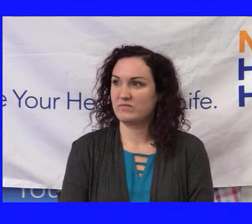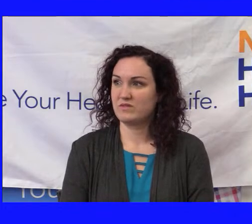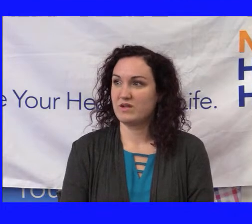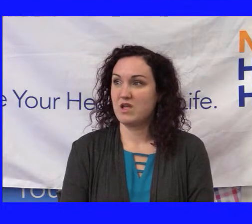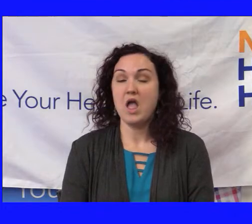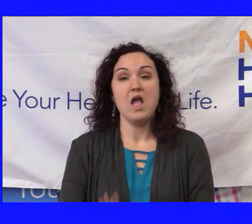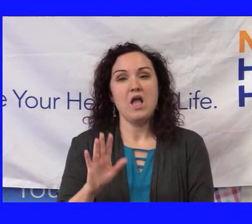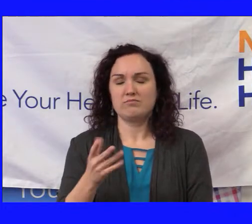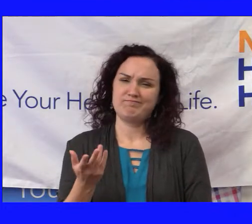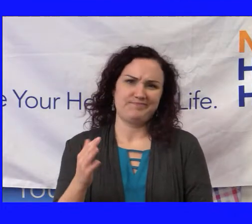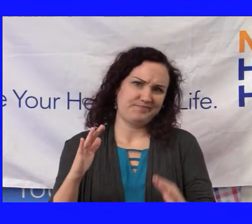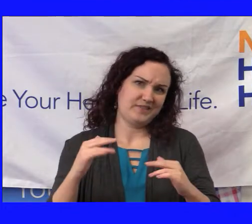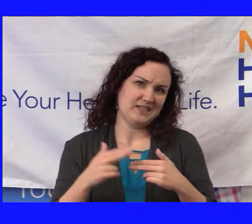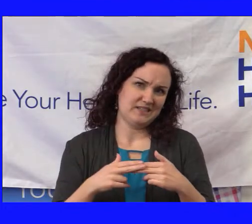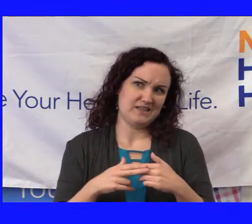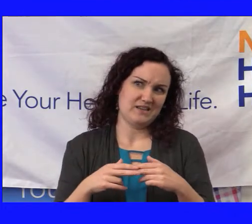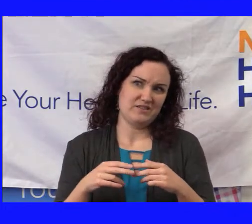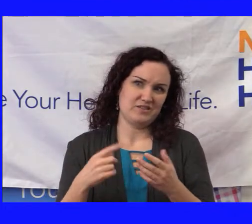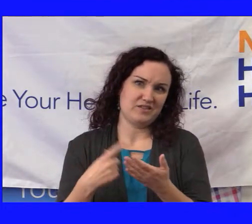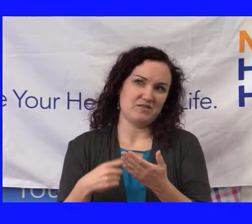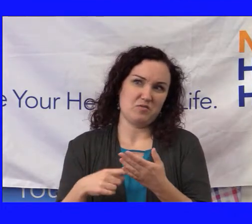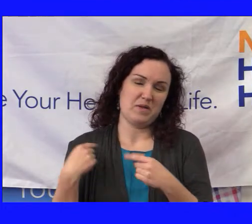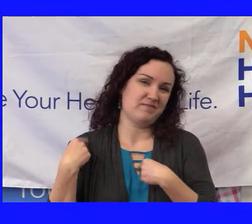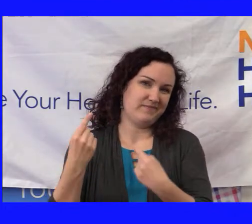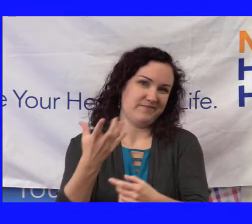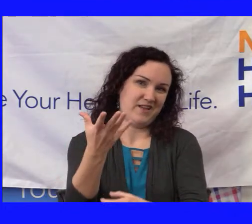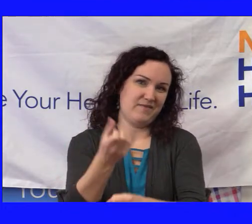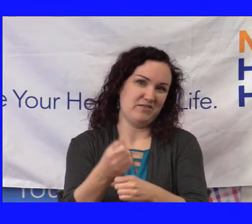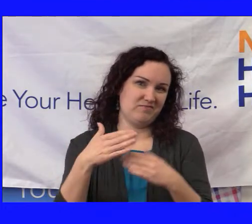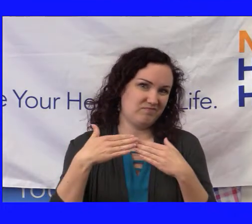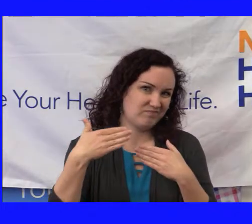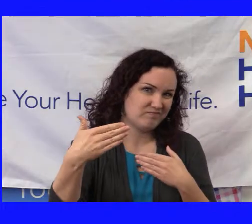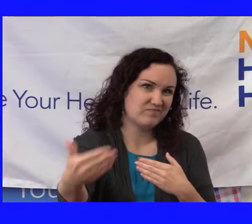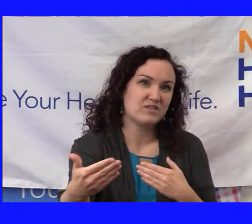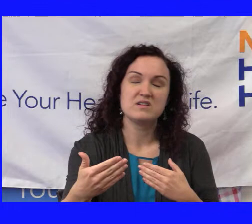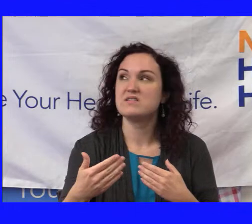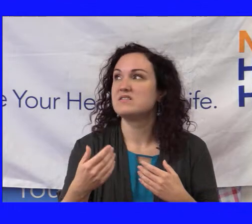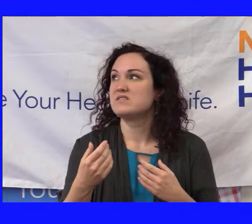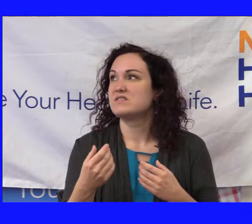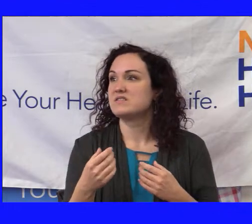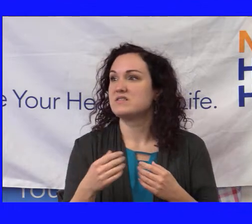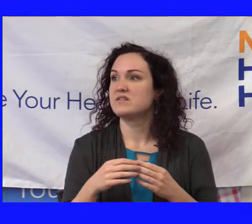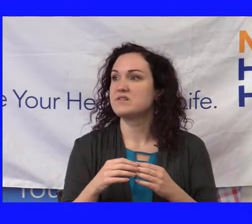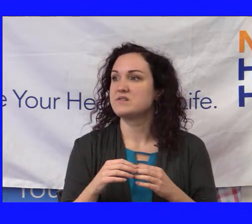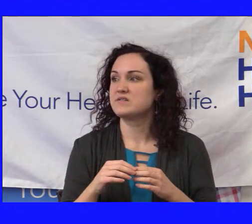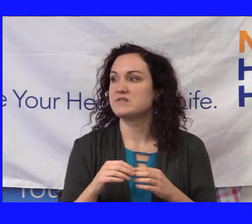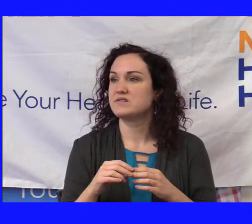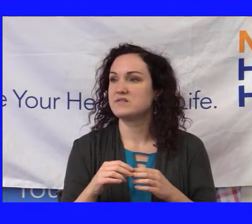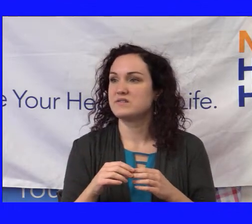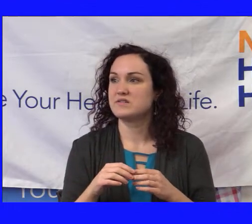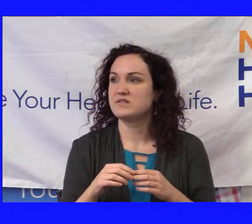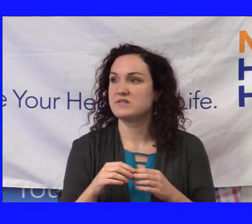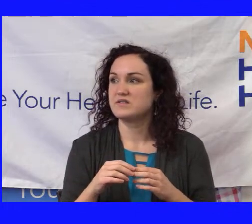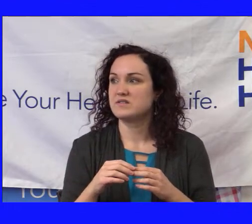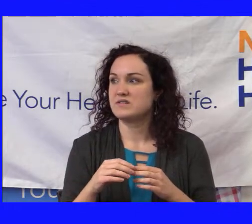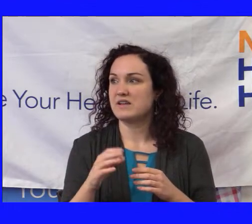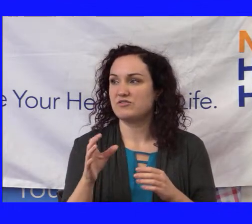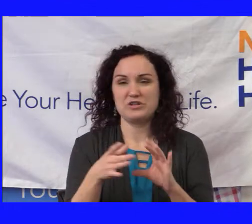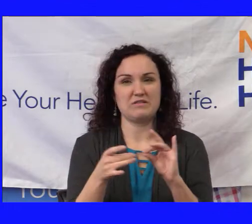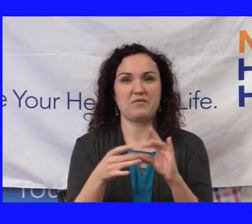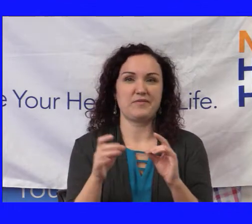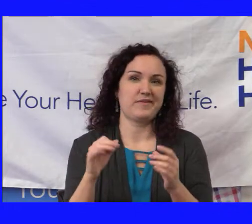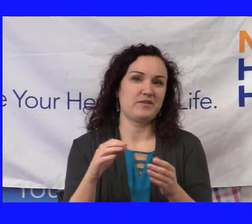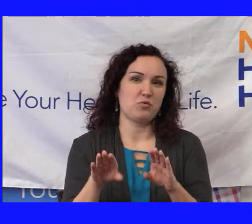Well, the next slide just goes over the accomplishments of the next 5 years. And I think Dr. Allen covered that very good in her opening remarks.